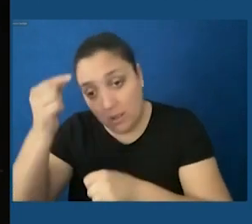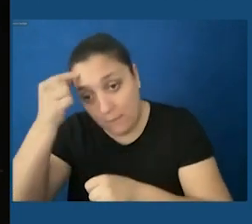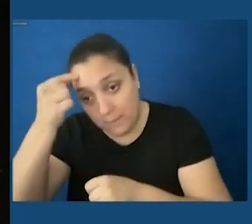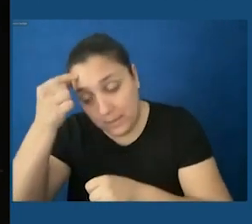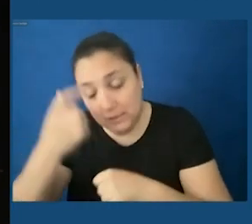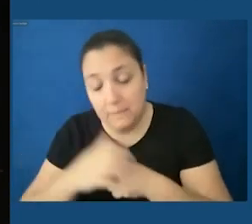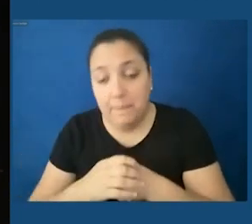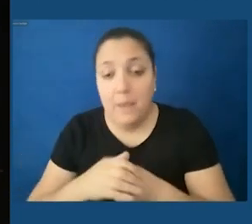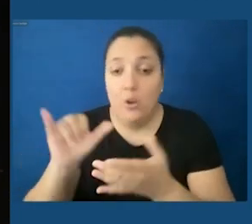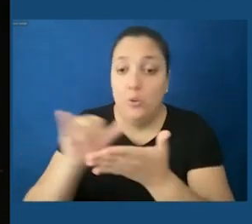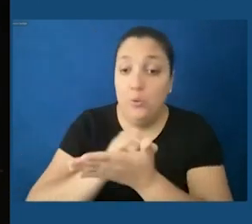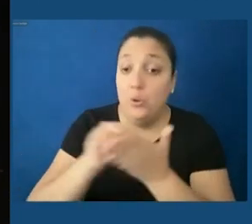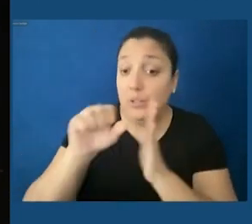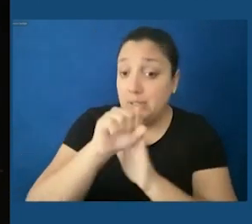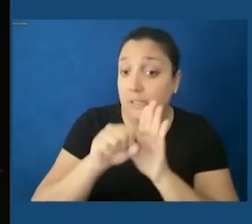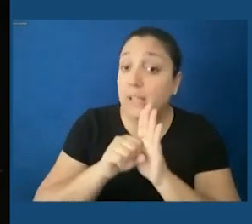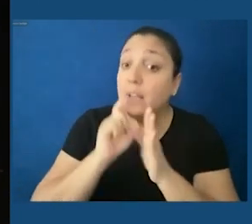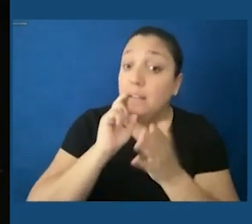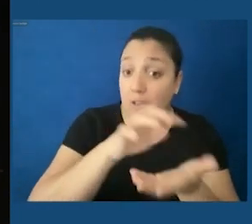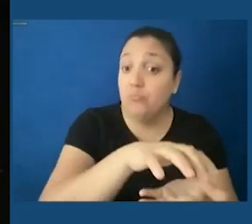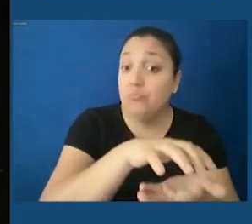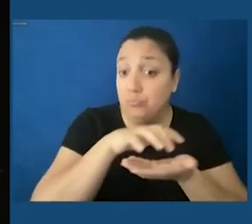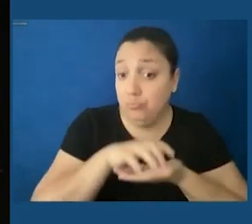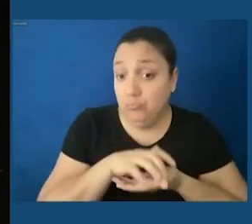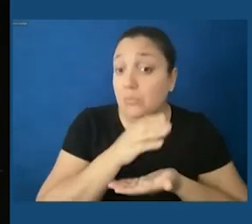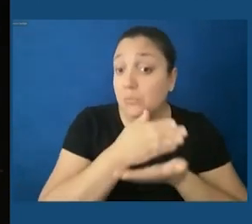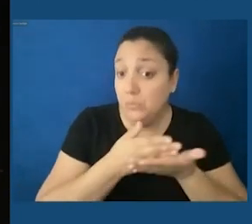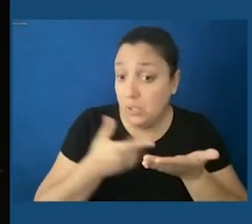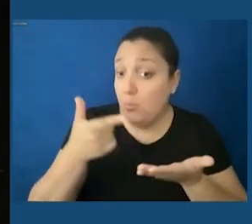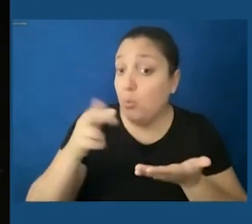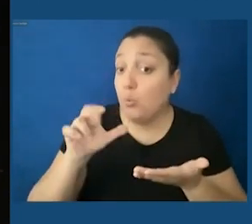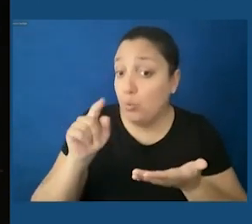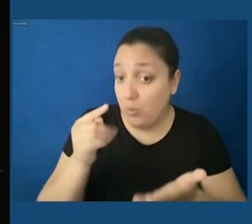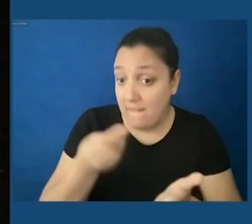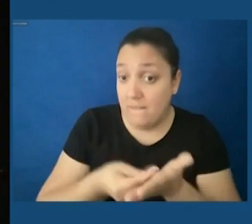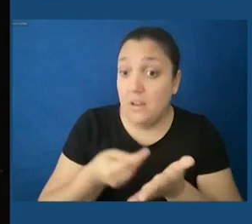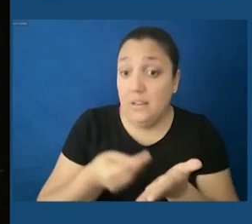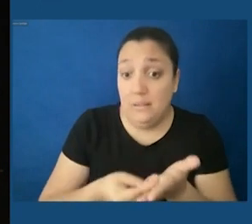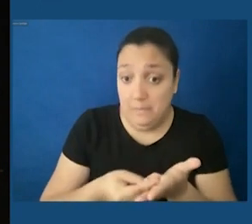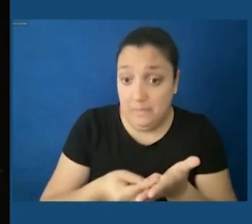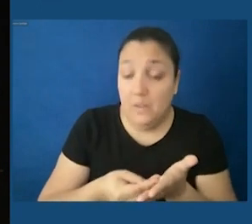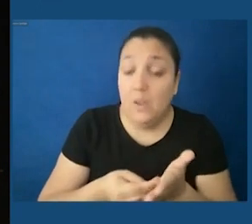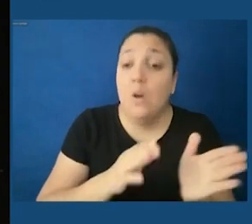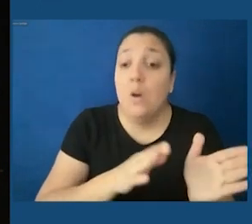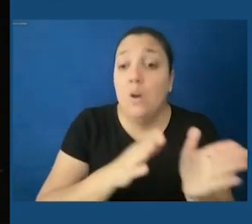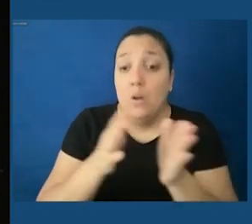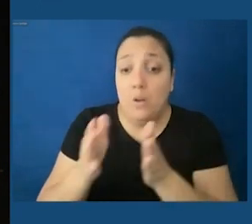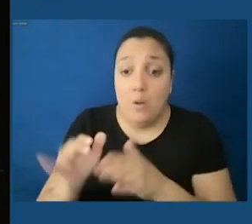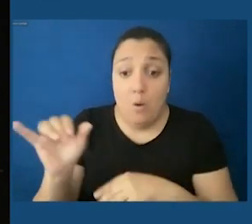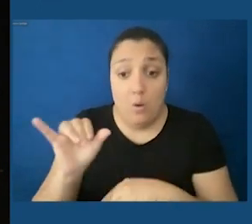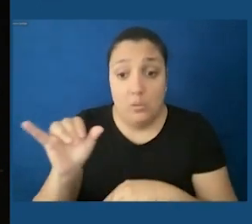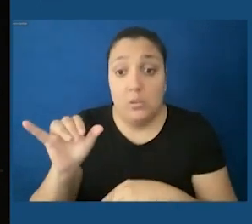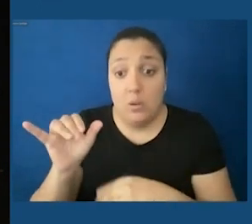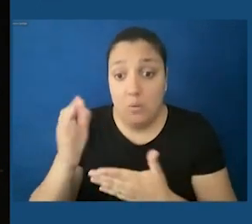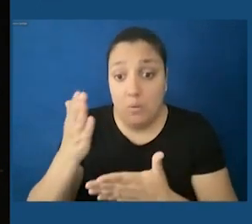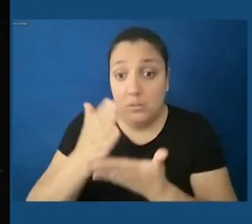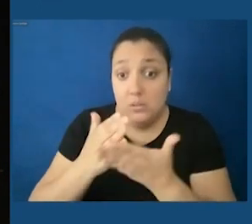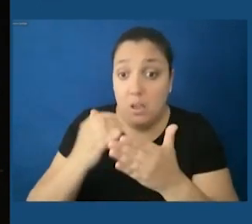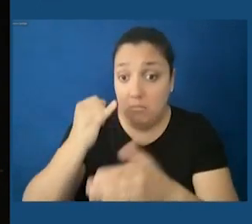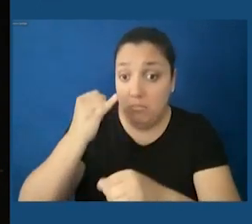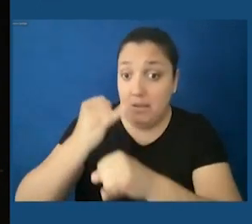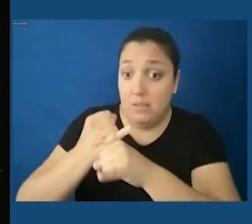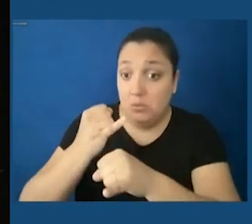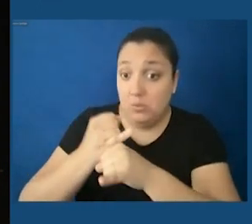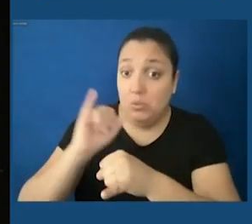York State was a recipient of some of our grant funding, but we've also invested in institutions of higher education